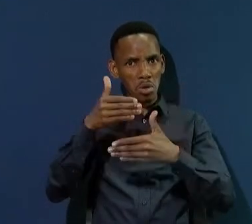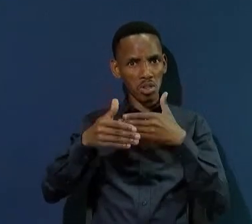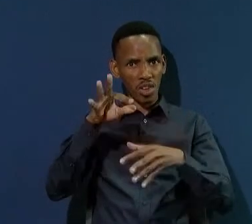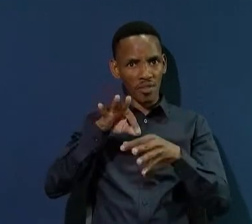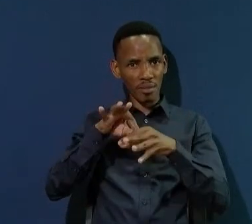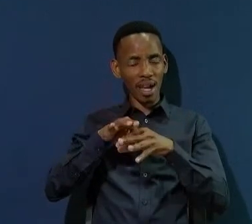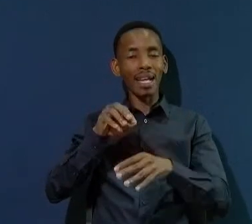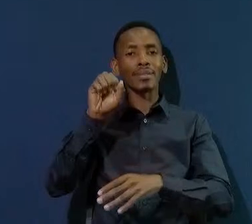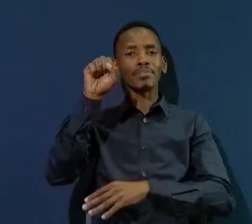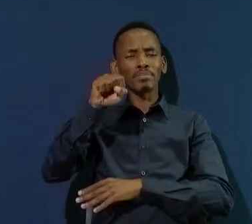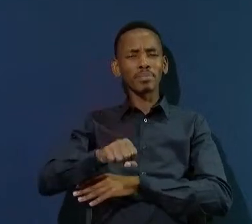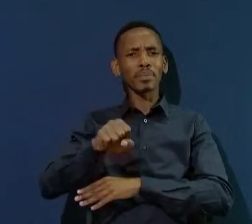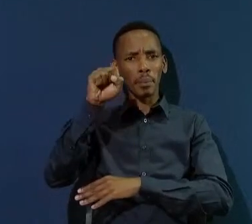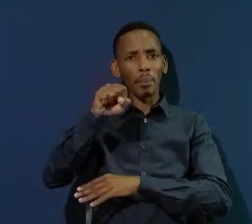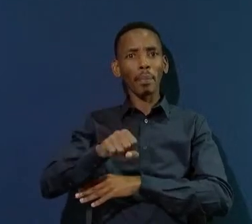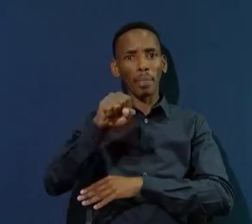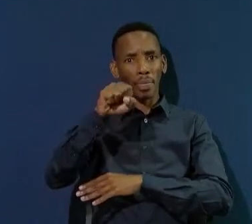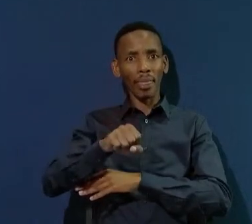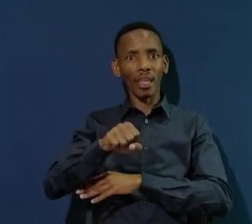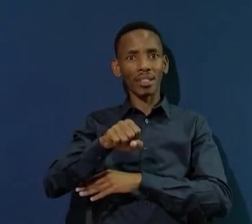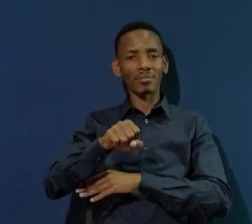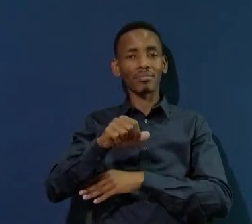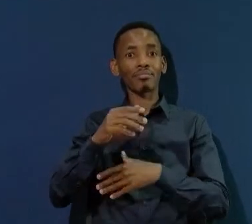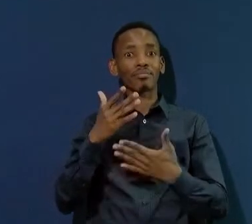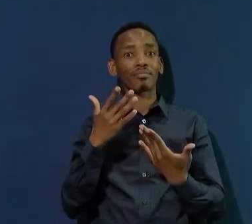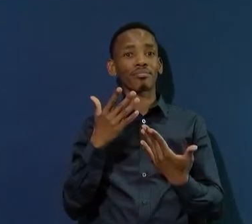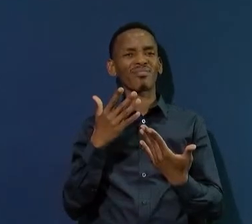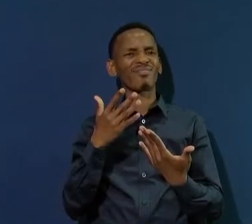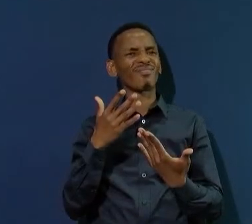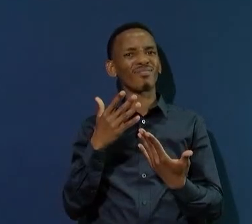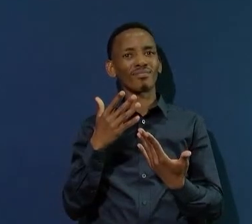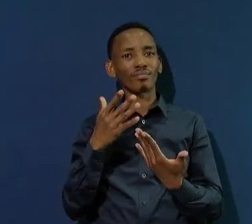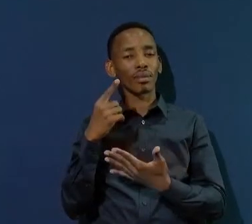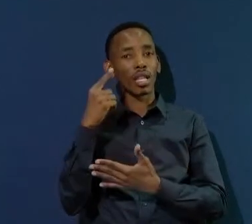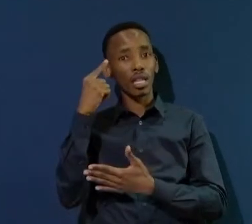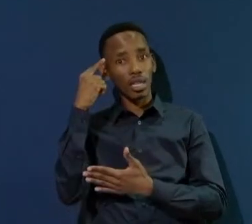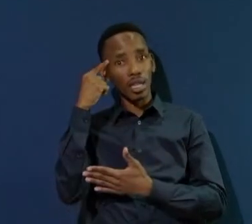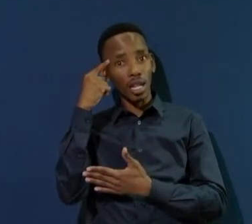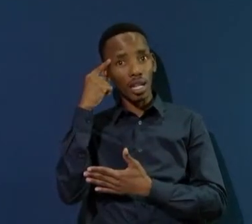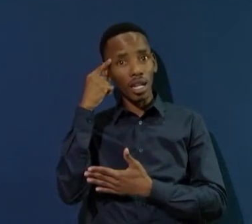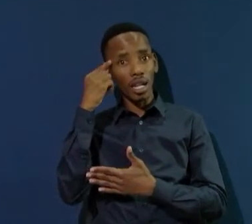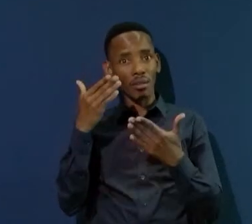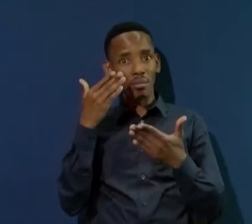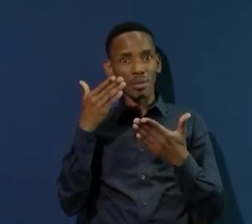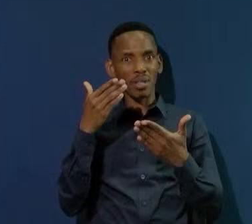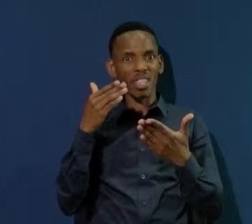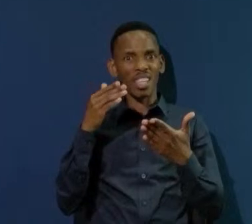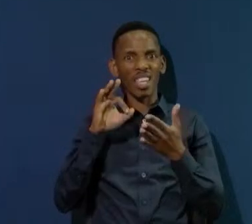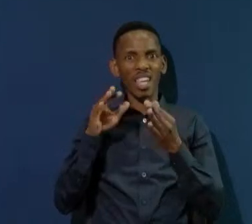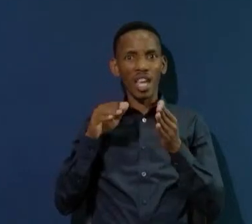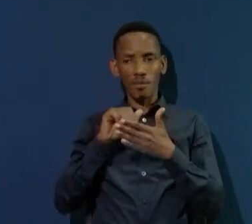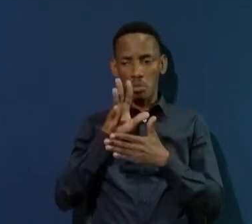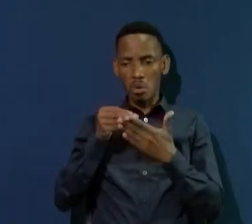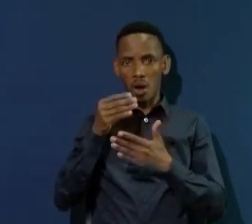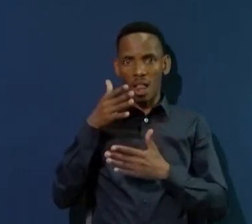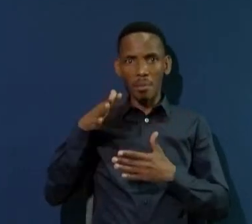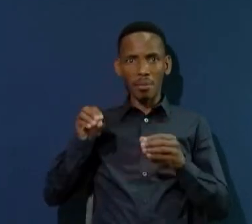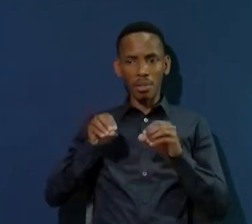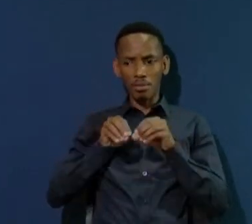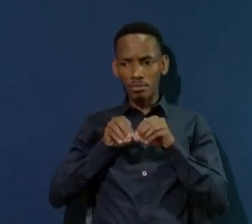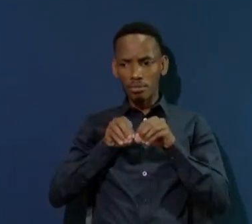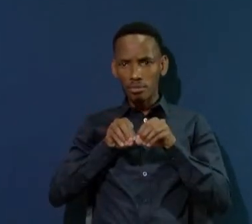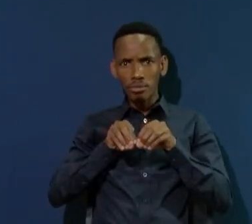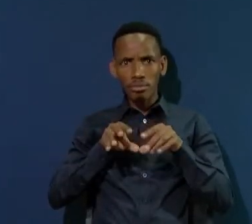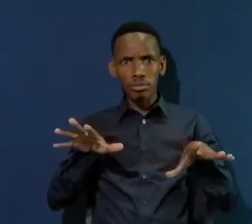teng kore imagine if we were to just function in a vacuum gore go ka nna yang mo lehatsheng o teng